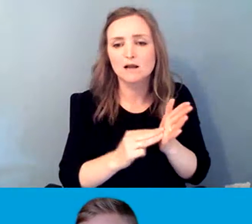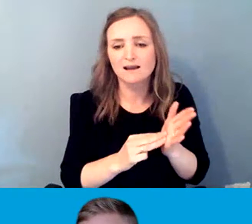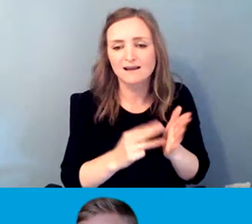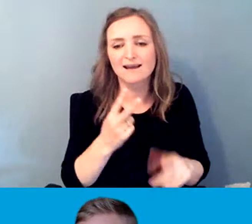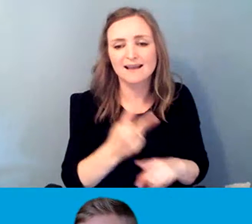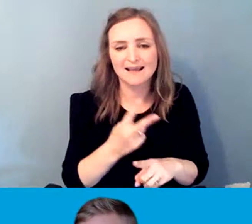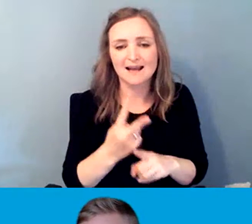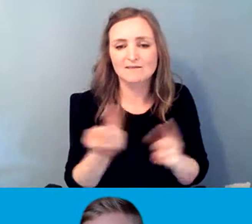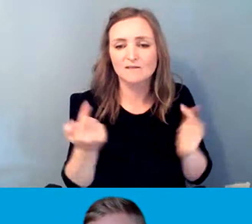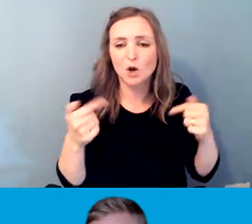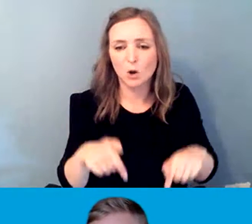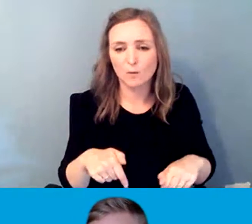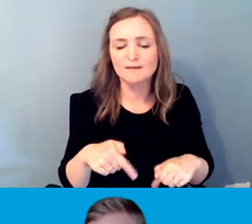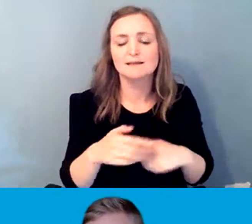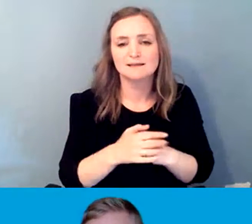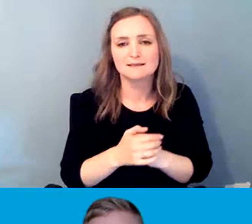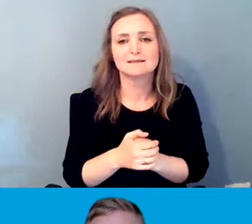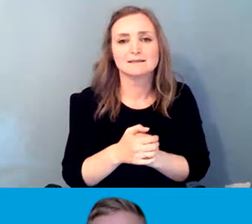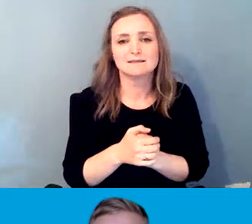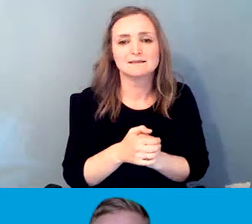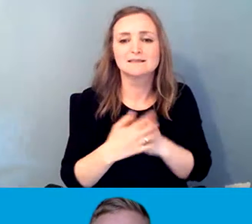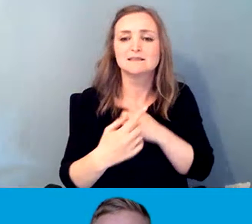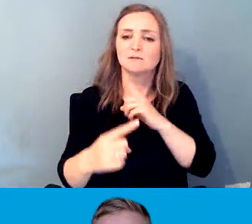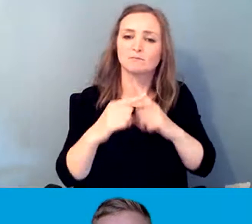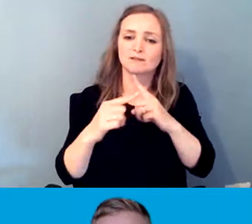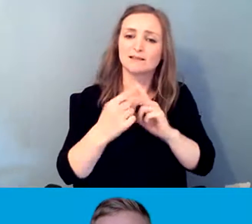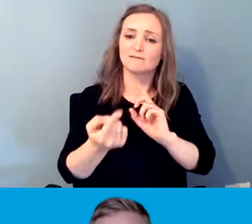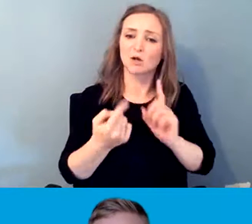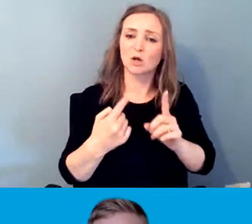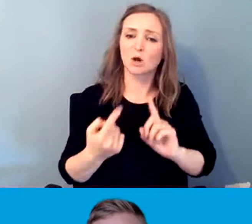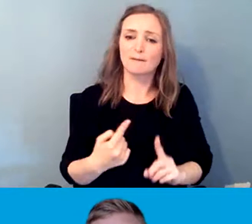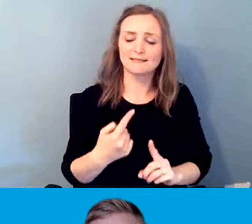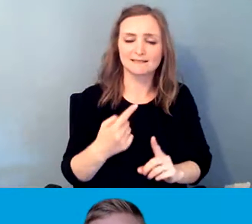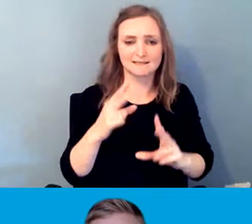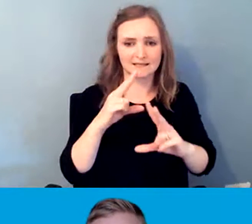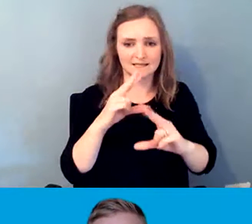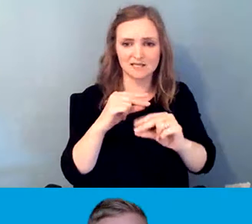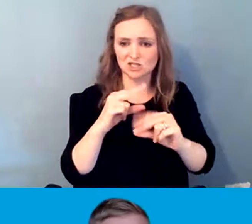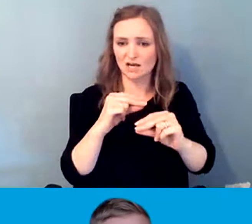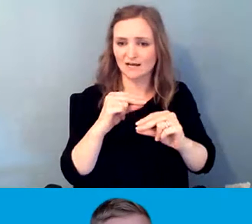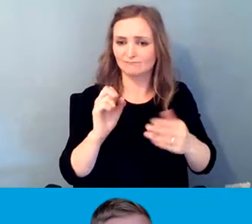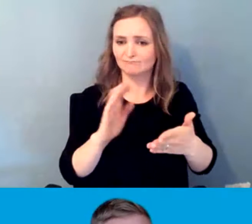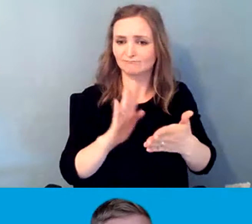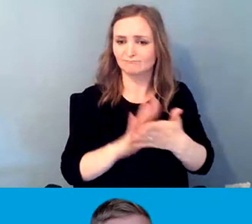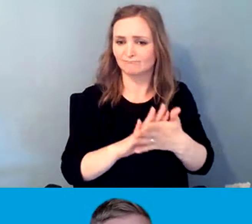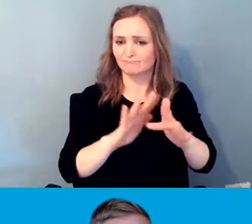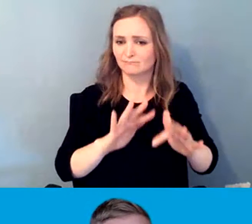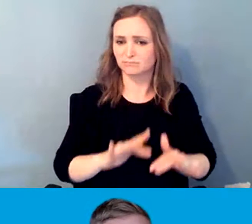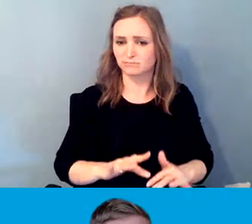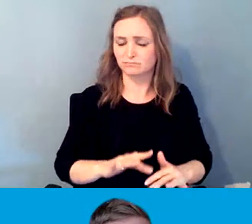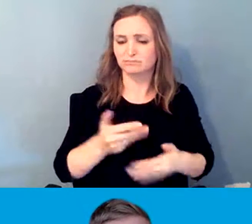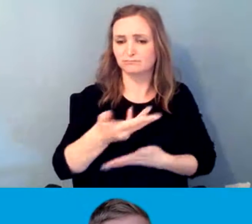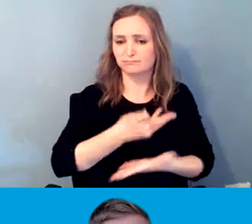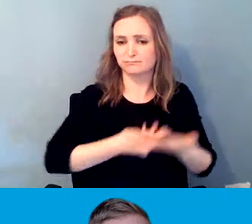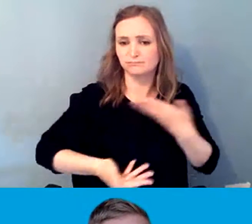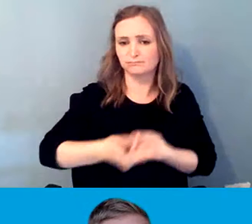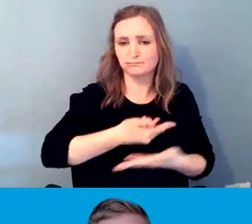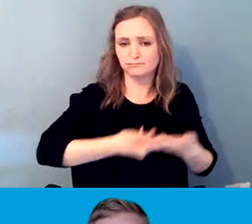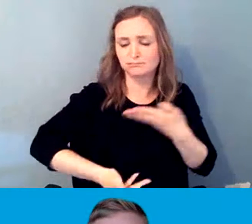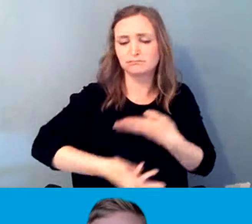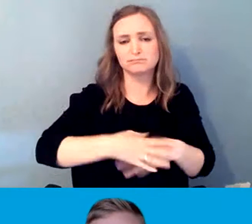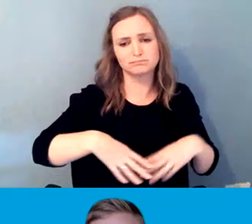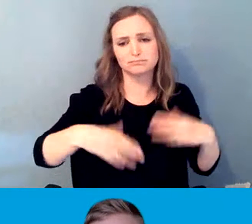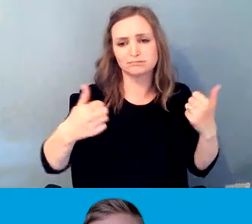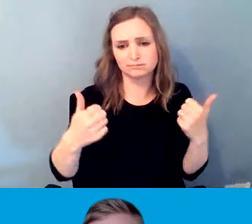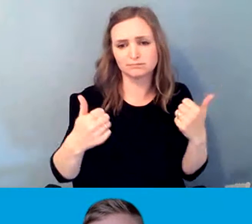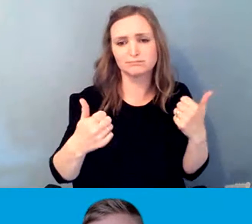for coming and some really positive comments in the chat box. I think it's a really good conversation to be had. As you know, it's